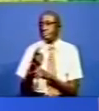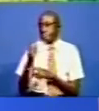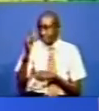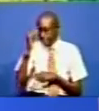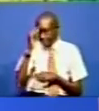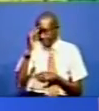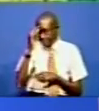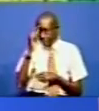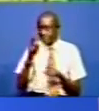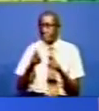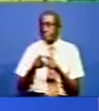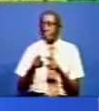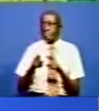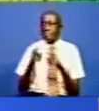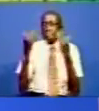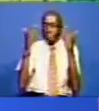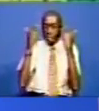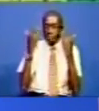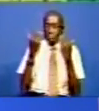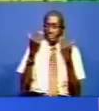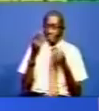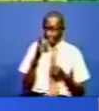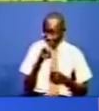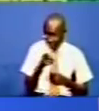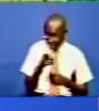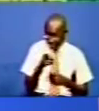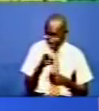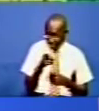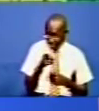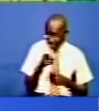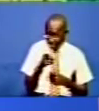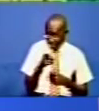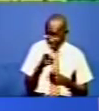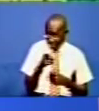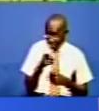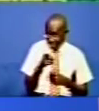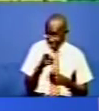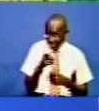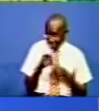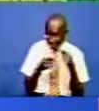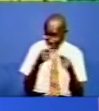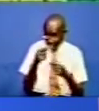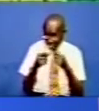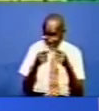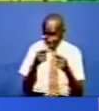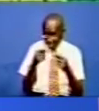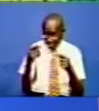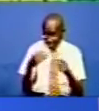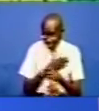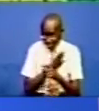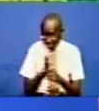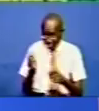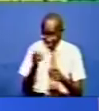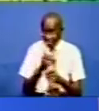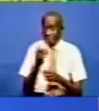but also in the judiciary. to sustain a criminal enterprise